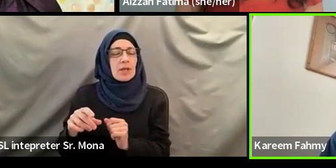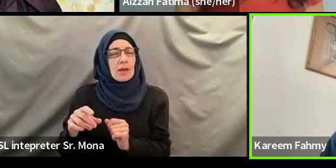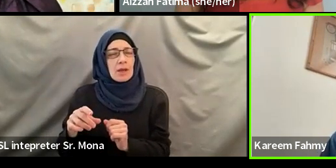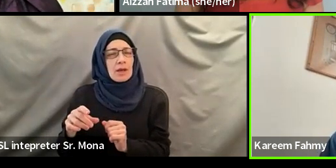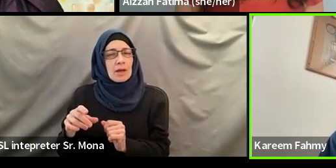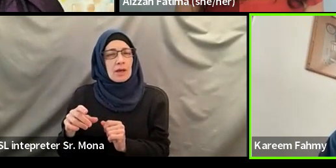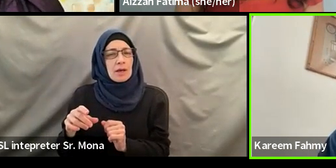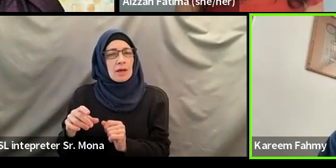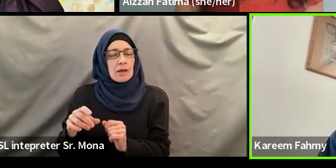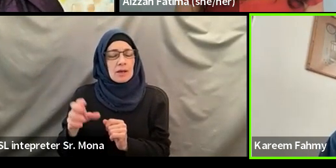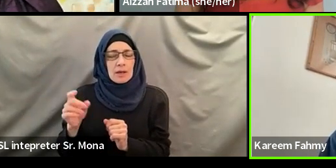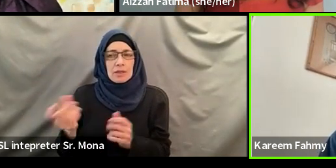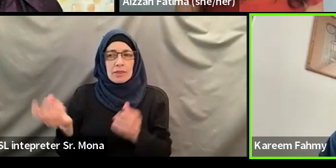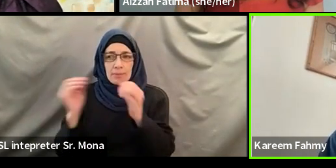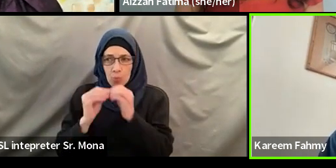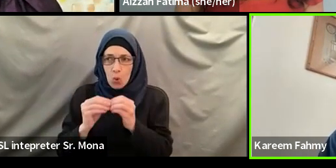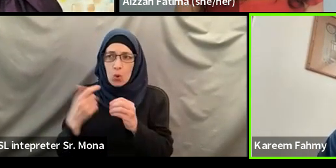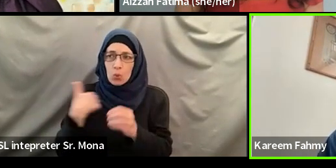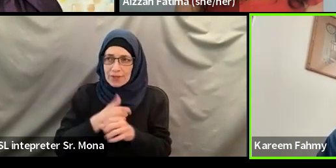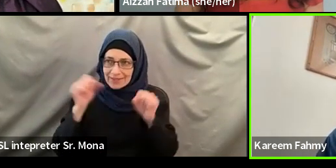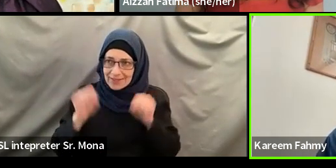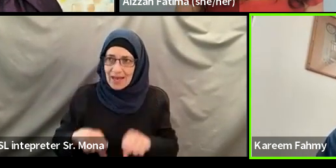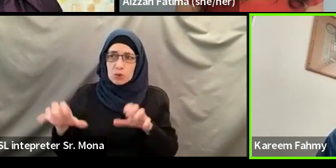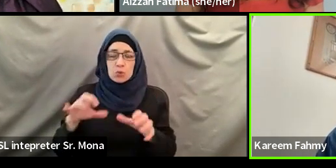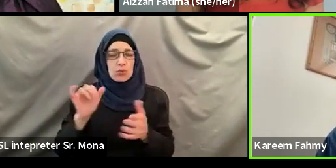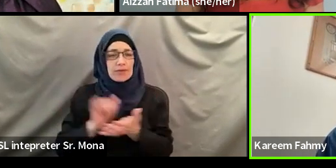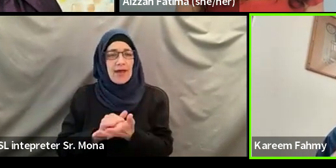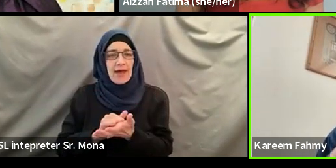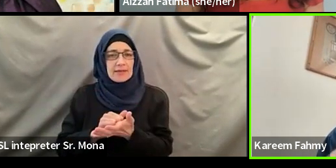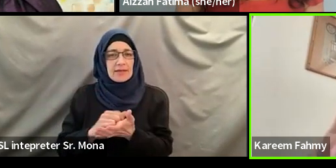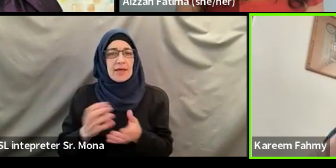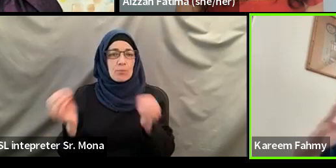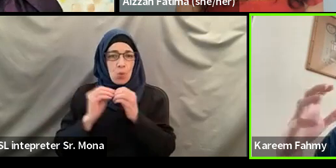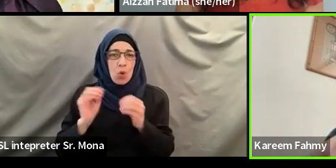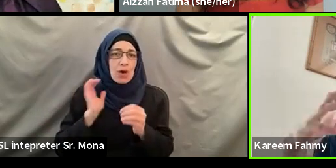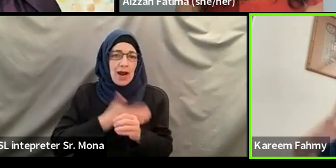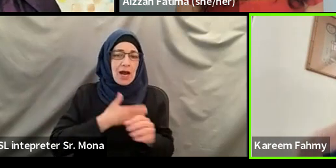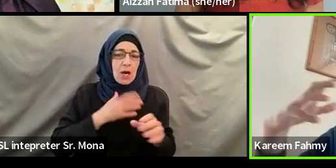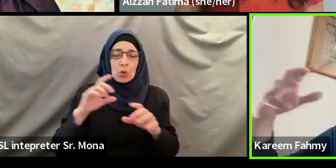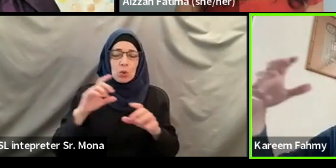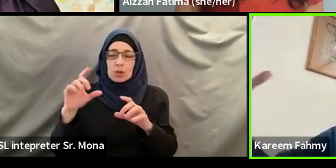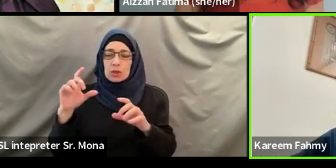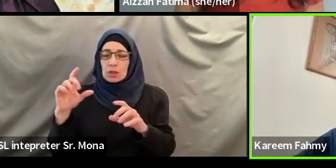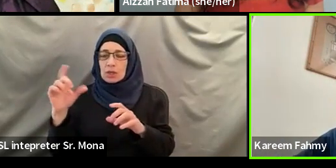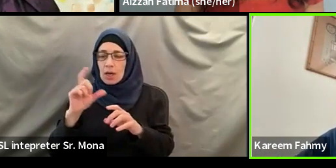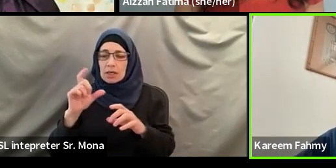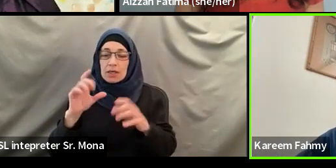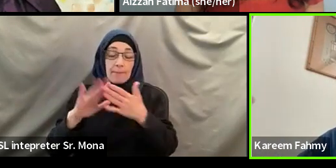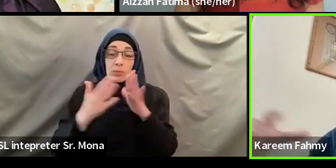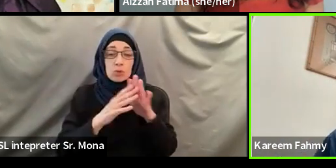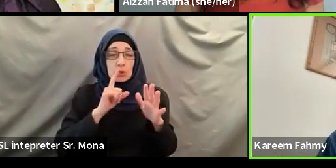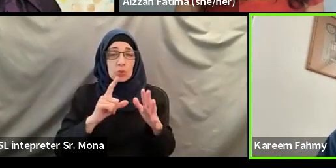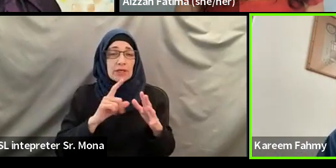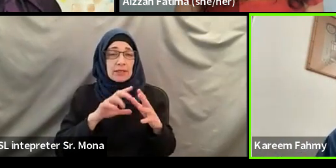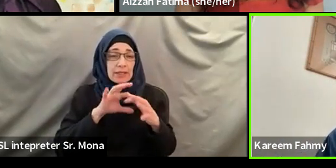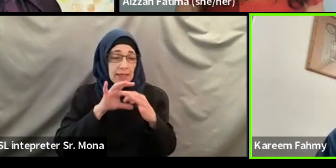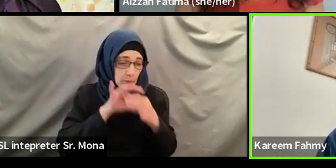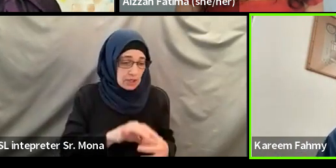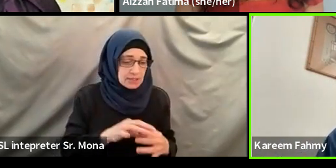of that our community embraces, I think we're going to start to see a proliferation of those stories,